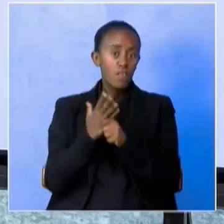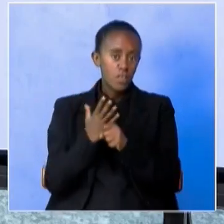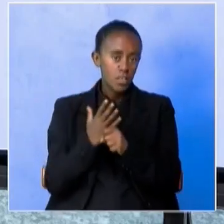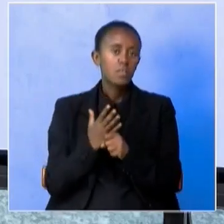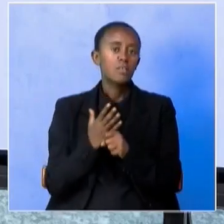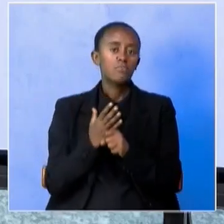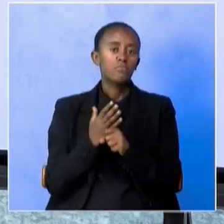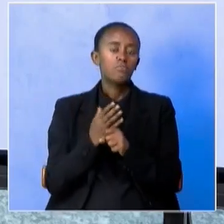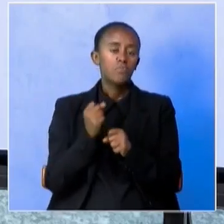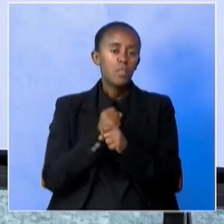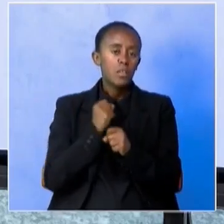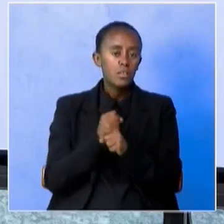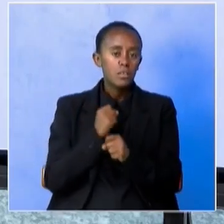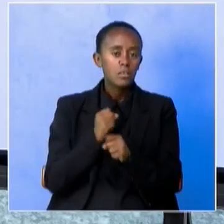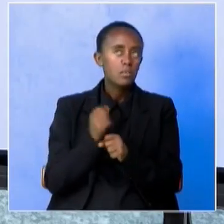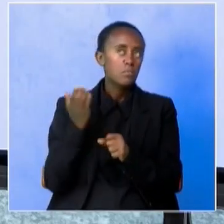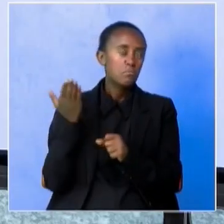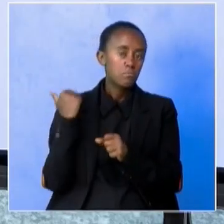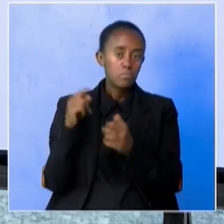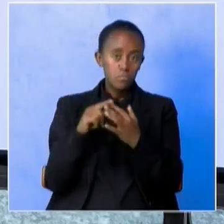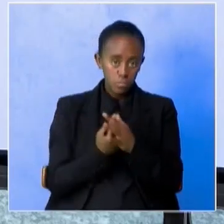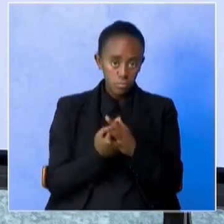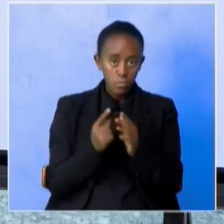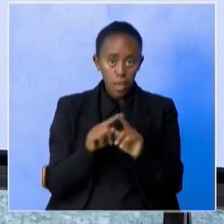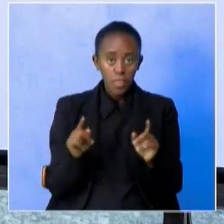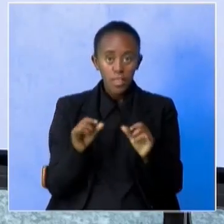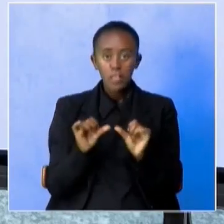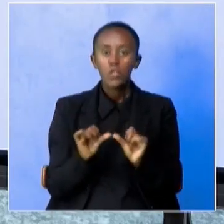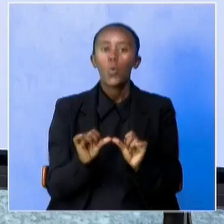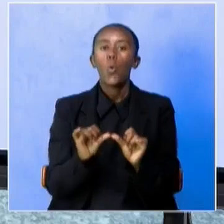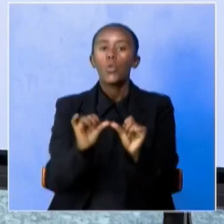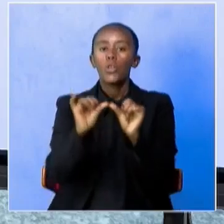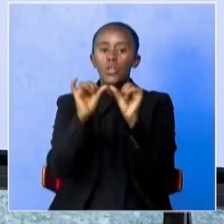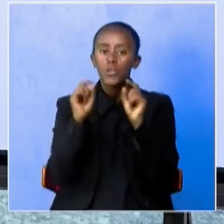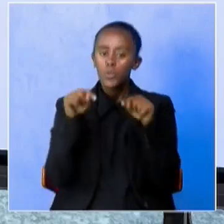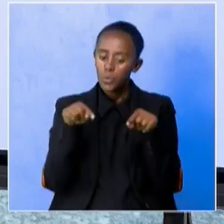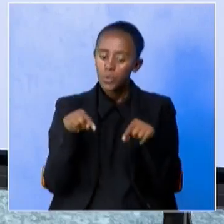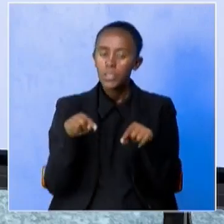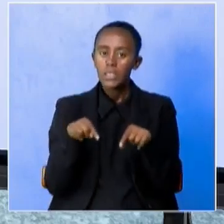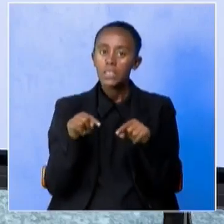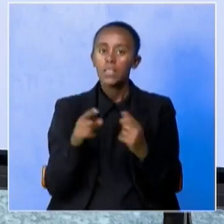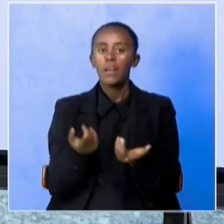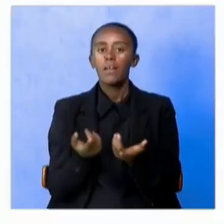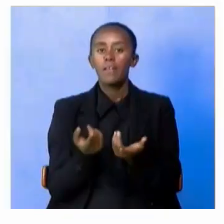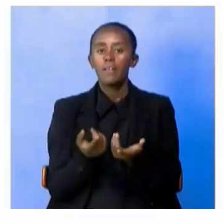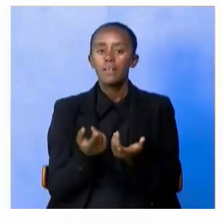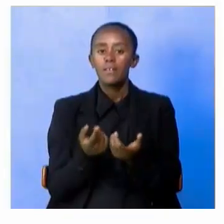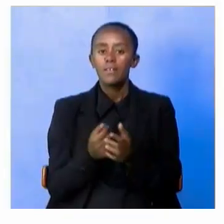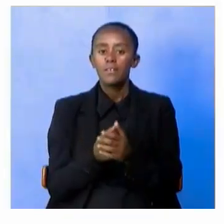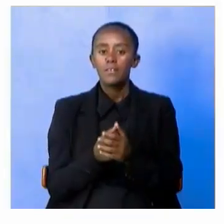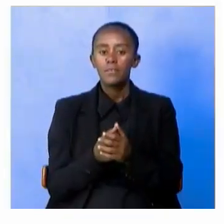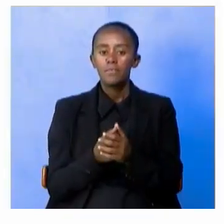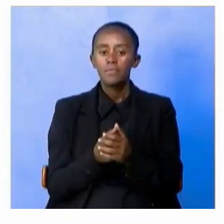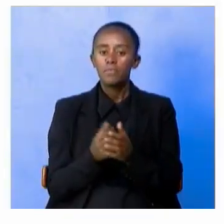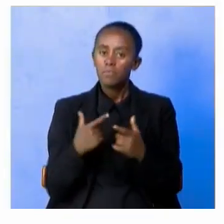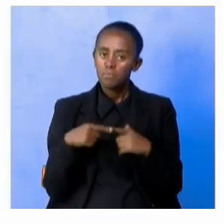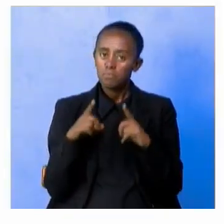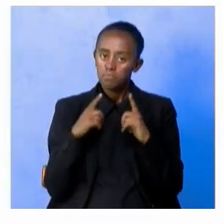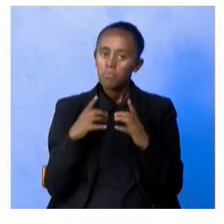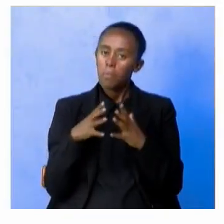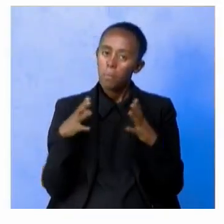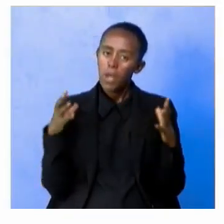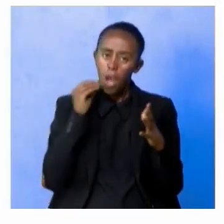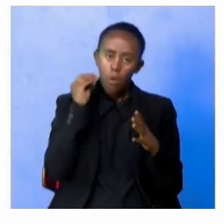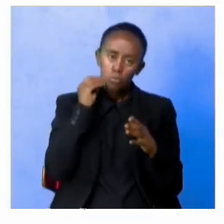action has started in the past, but it's still continuing to this day. They are still there, living in that big